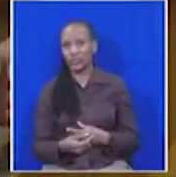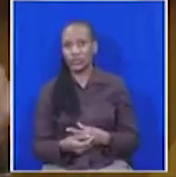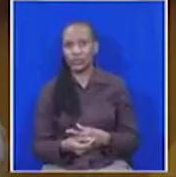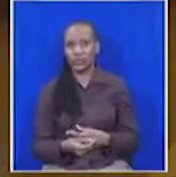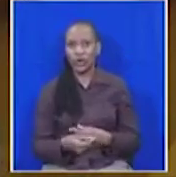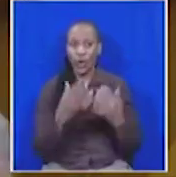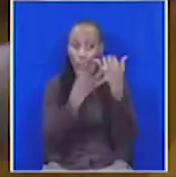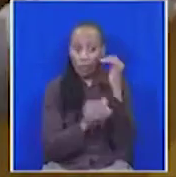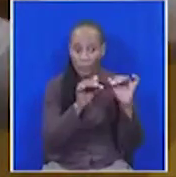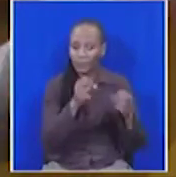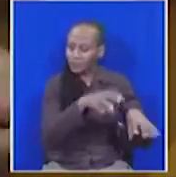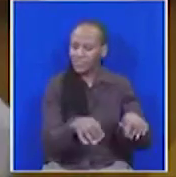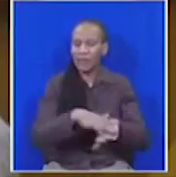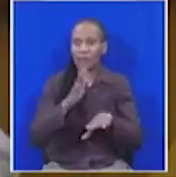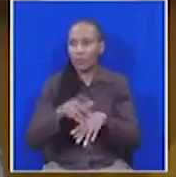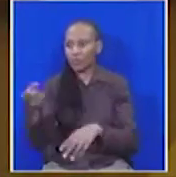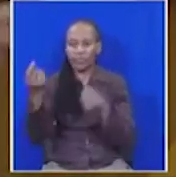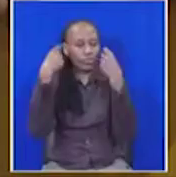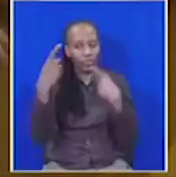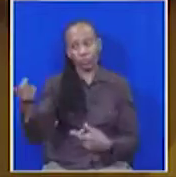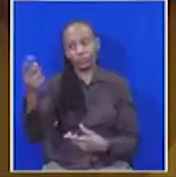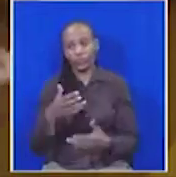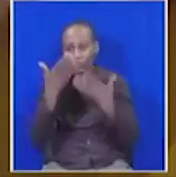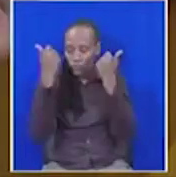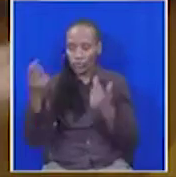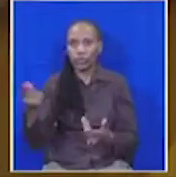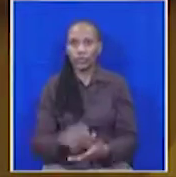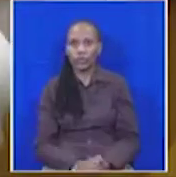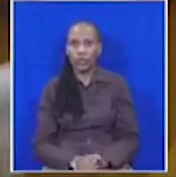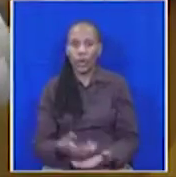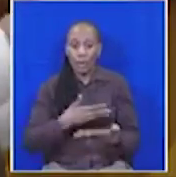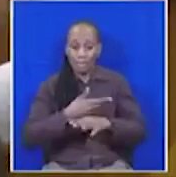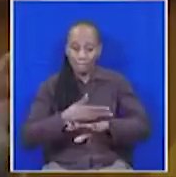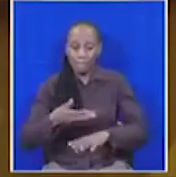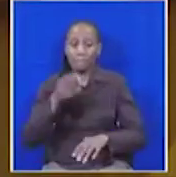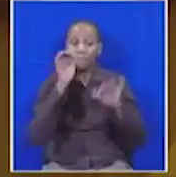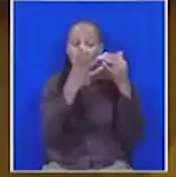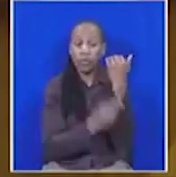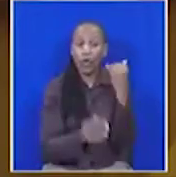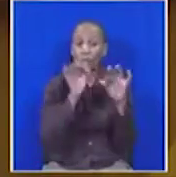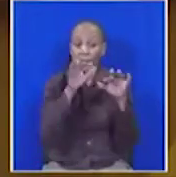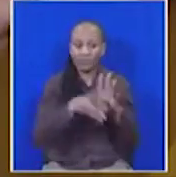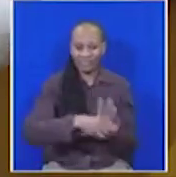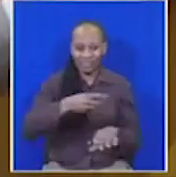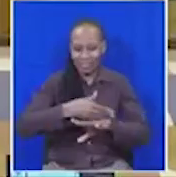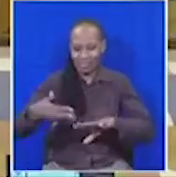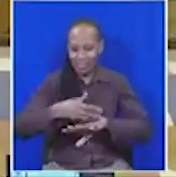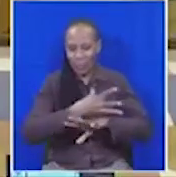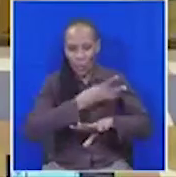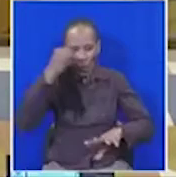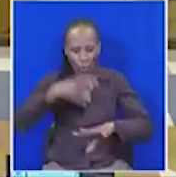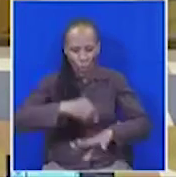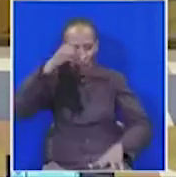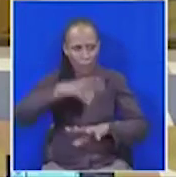of the poorest of the poor. So you won't understand that. You take the blood out of the bone of the poorest of the poor. You've been exposed for